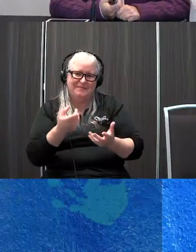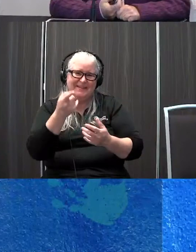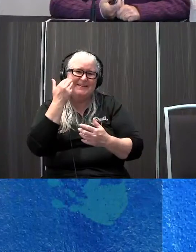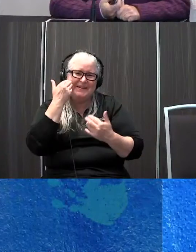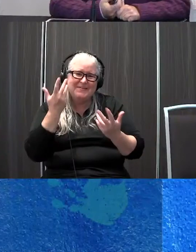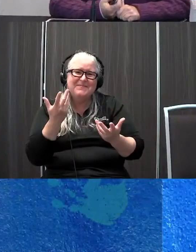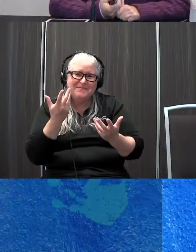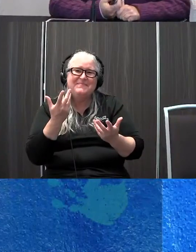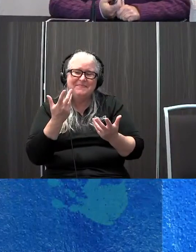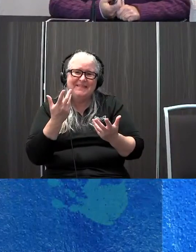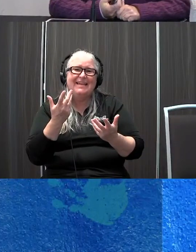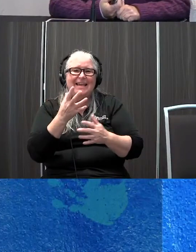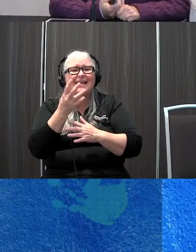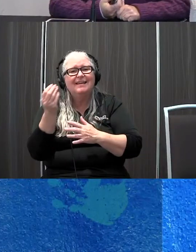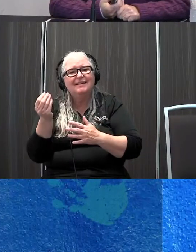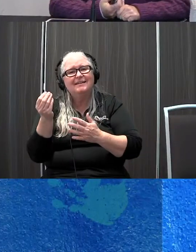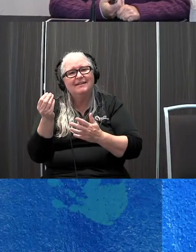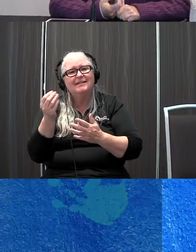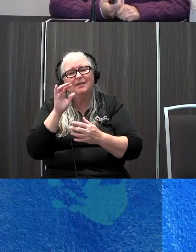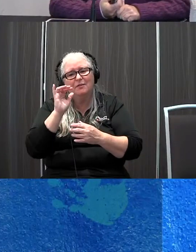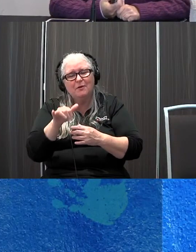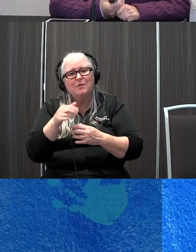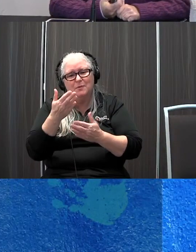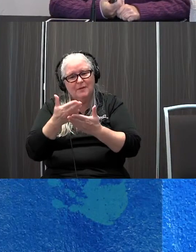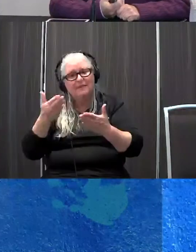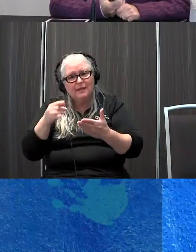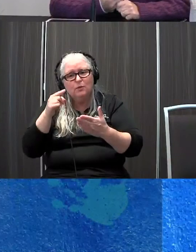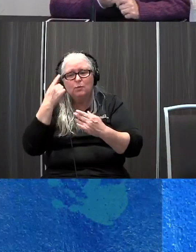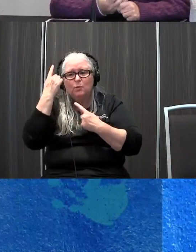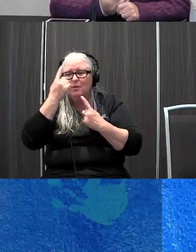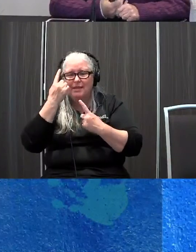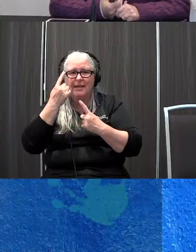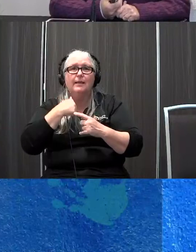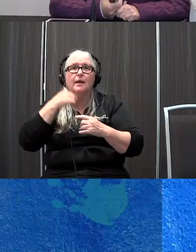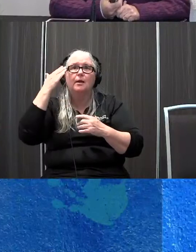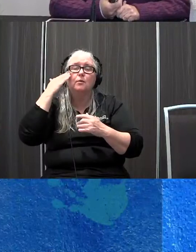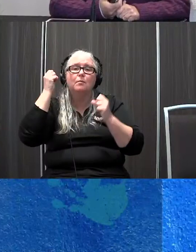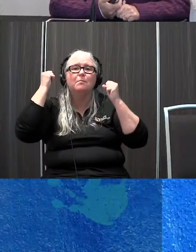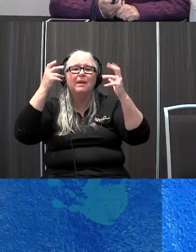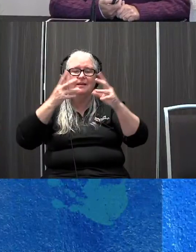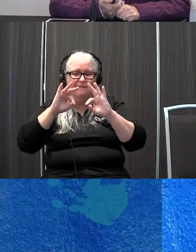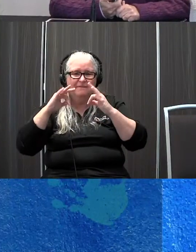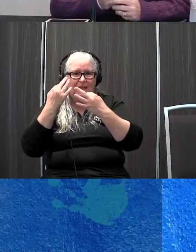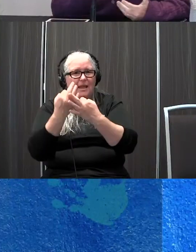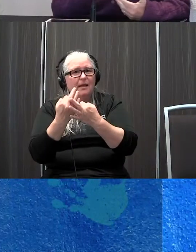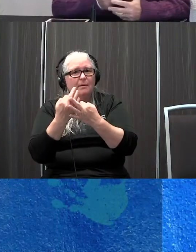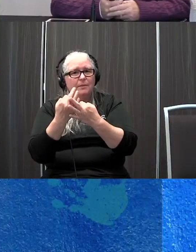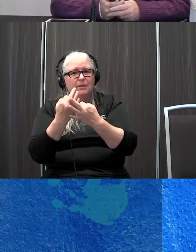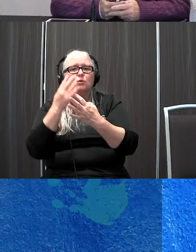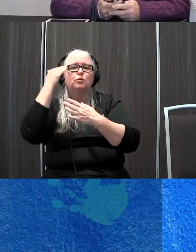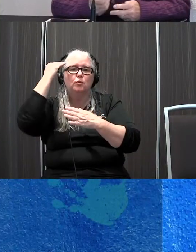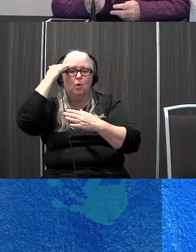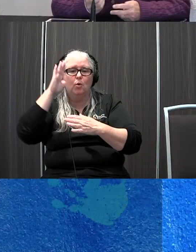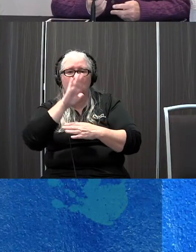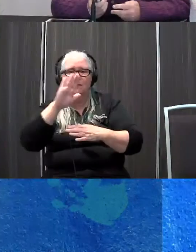Yeah, right. And so these are really things to think about. And I know a lot of families recognize their child's issues with